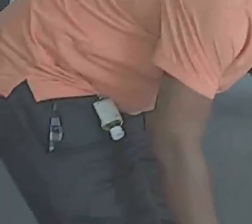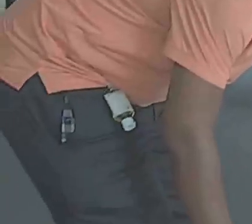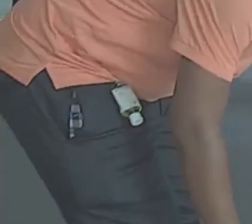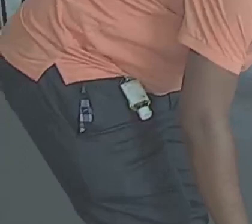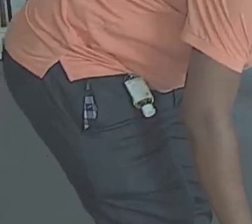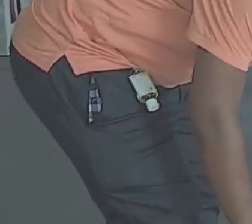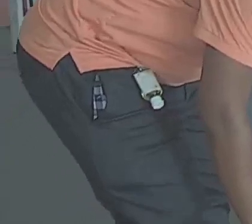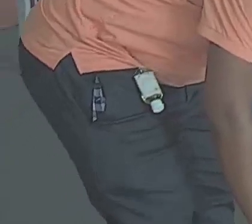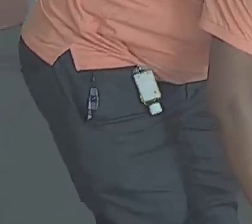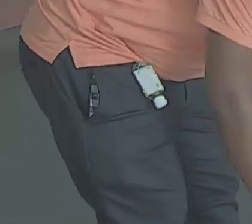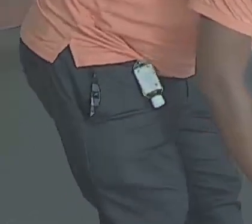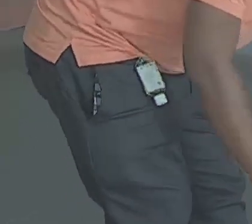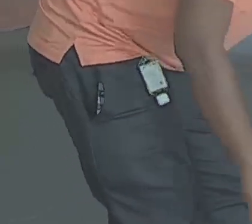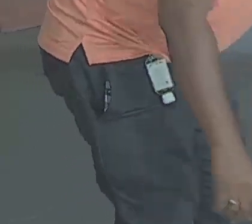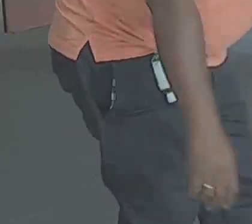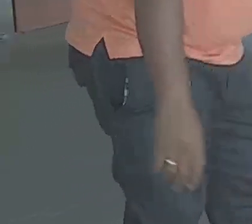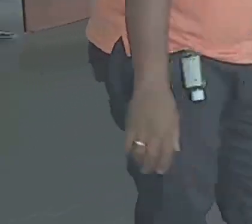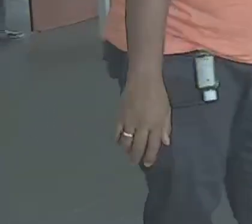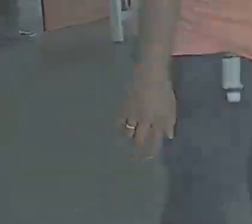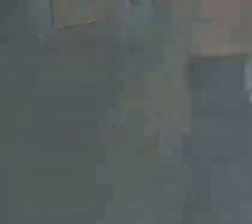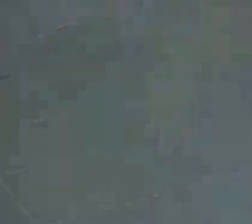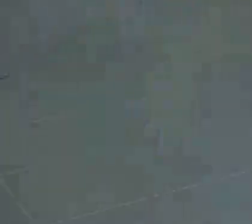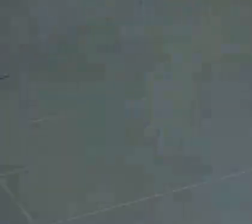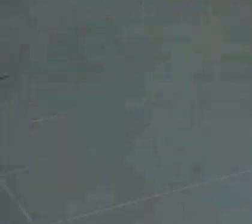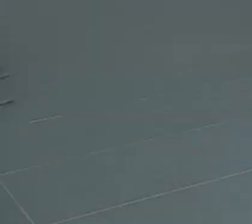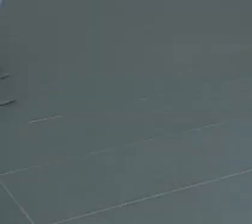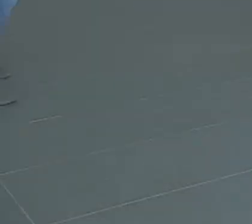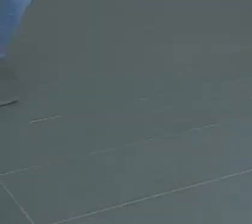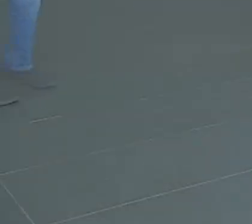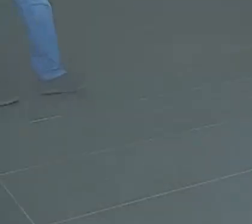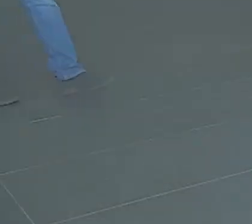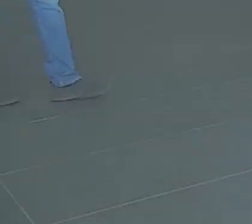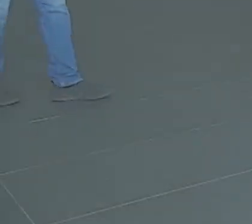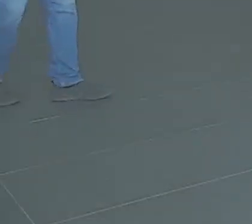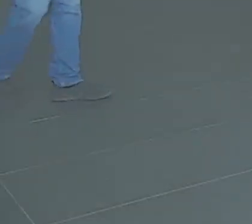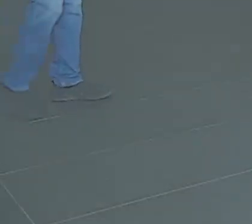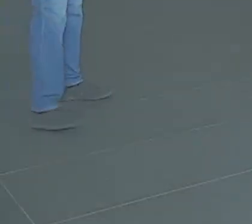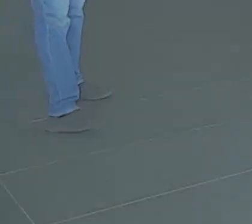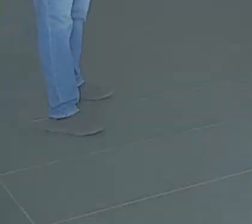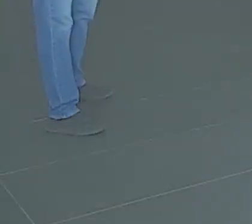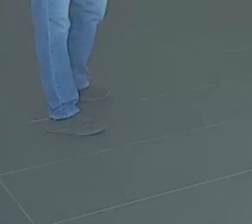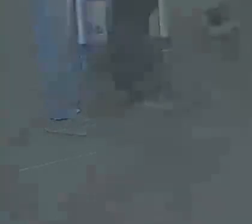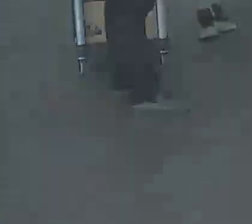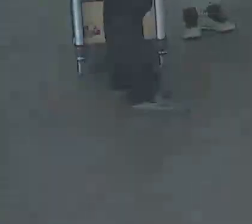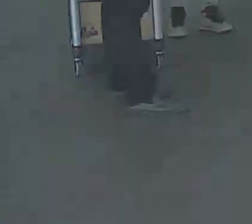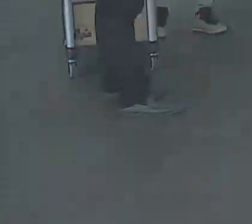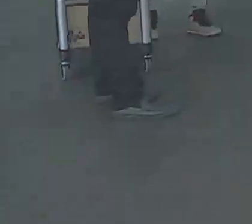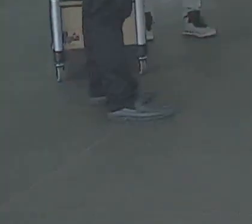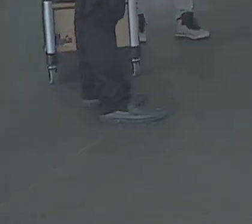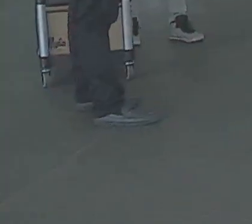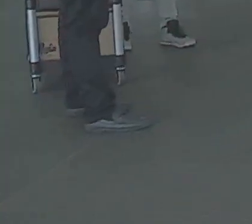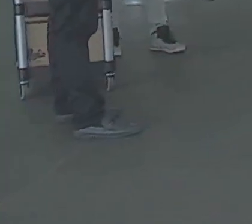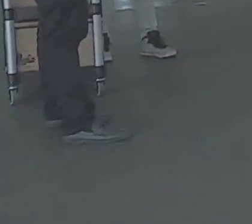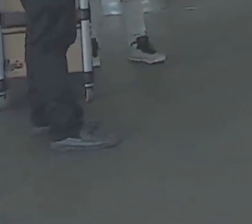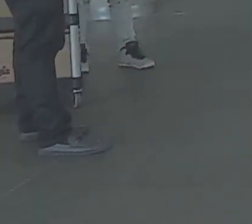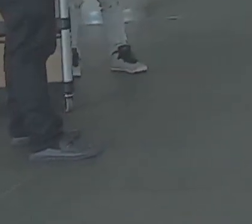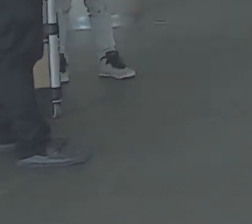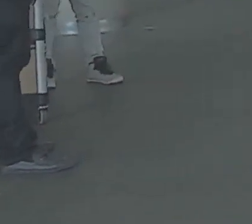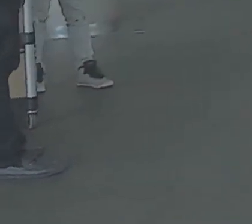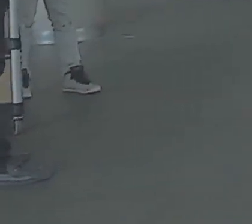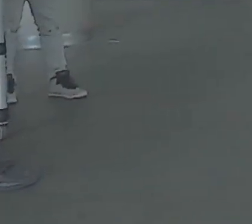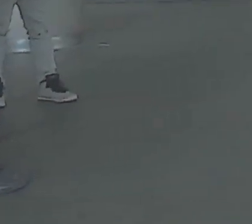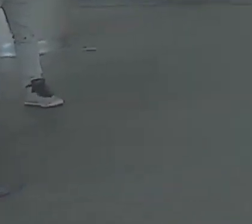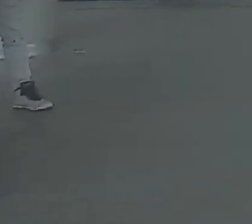and 15 secondary schools received devices from the Education Ministry, which is doing its part in government's drive towards